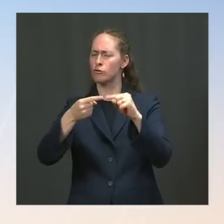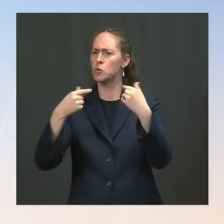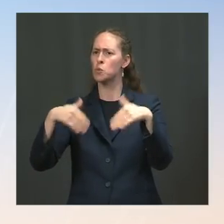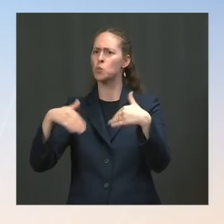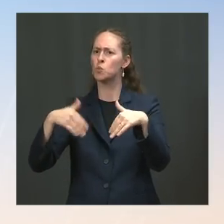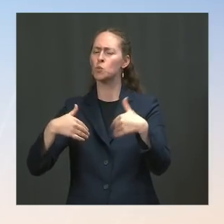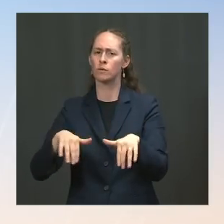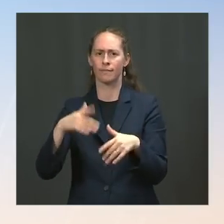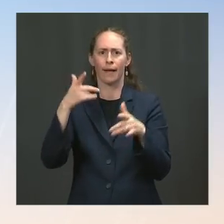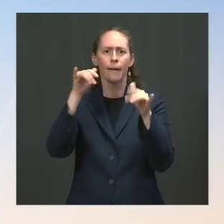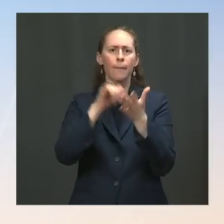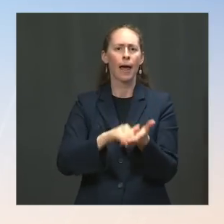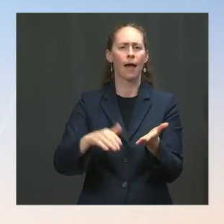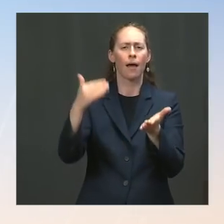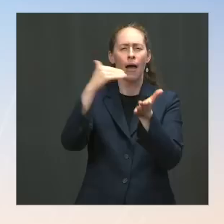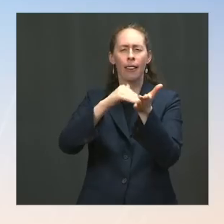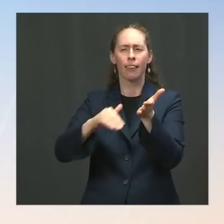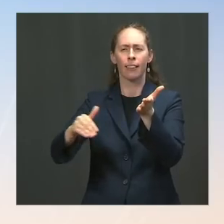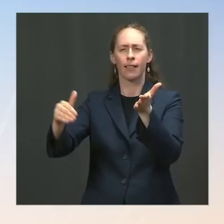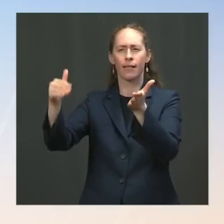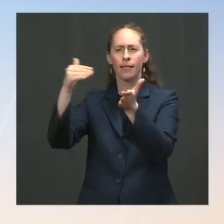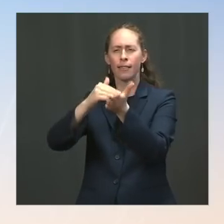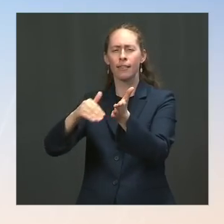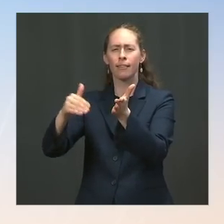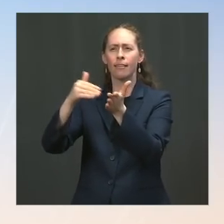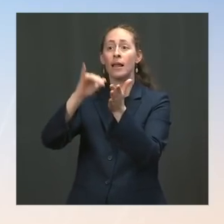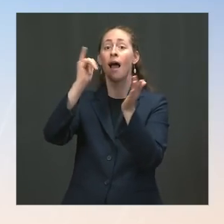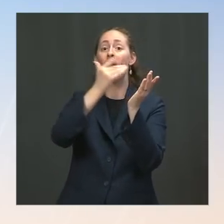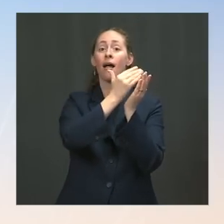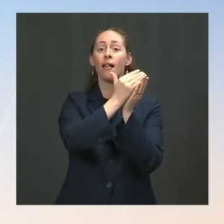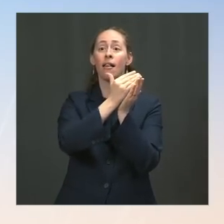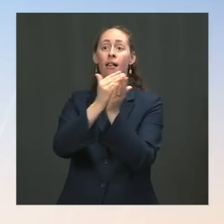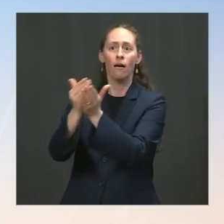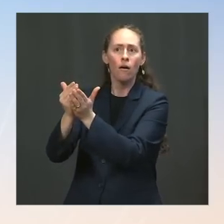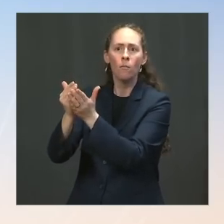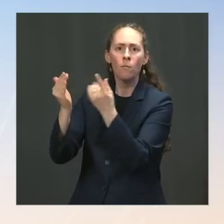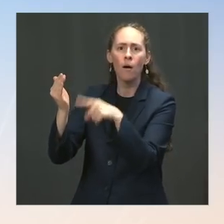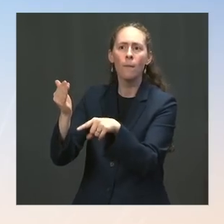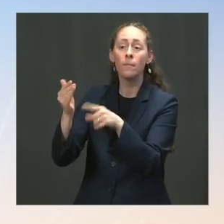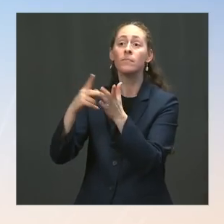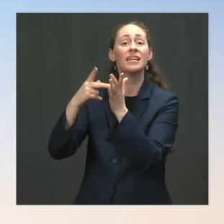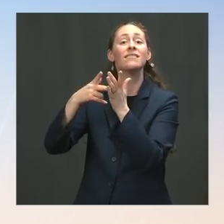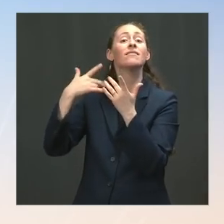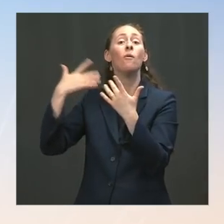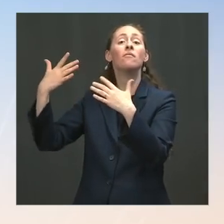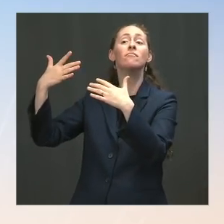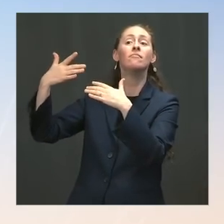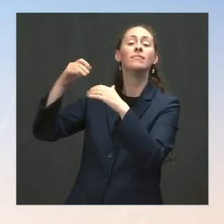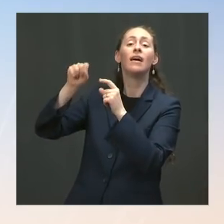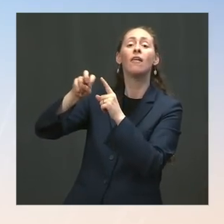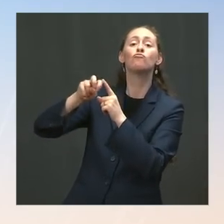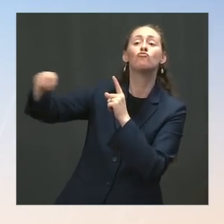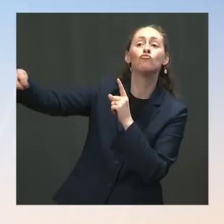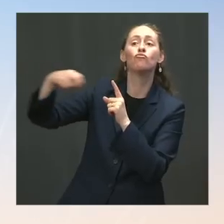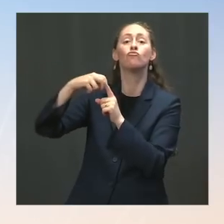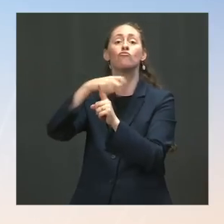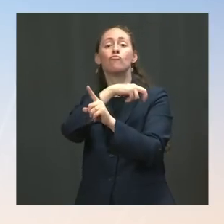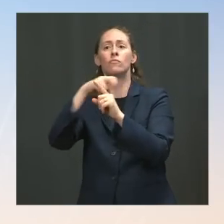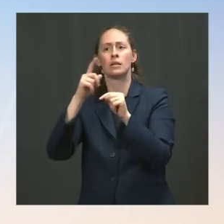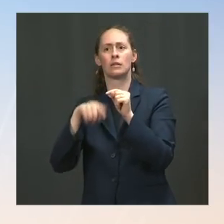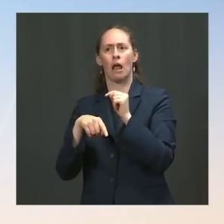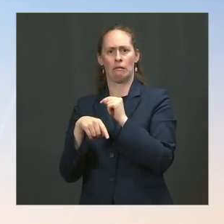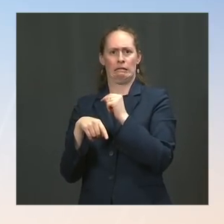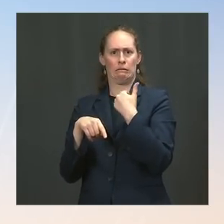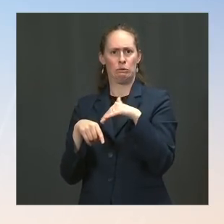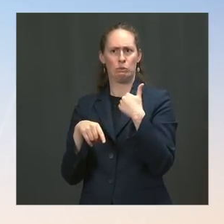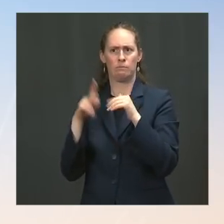of navigation through crucial waterways, something that is posing a risk to a range of countries around the world. You know, I would